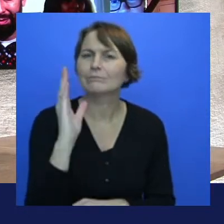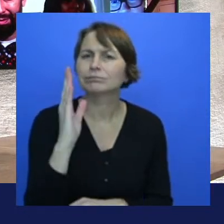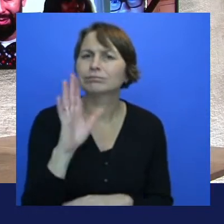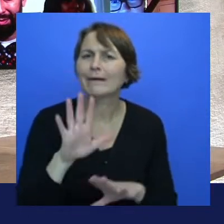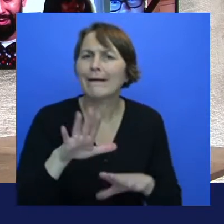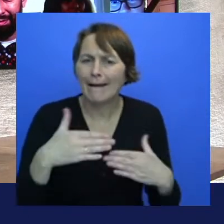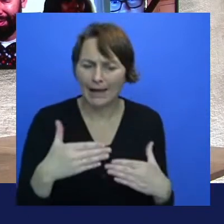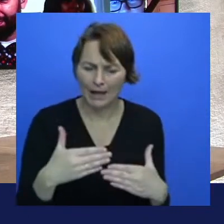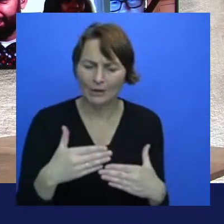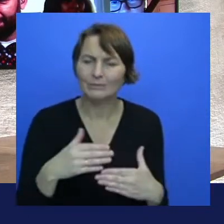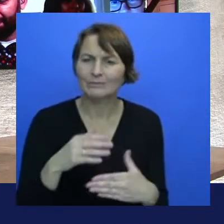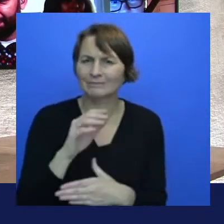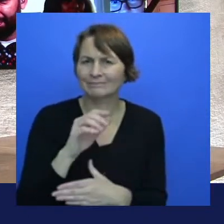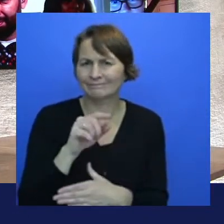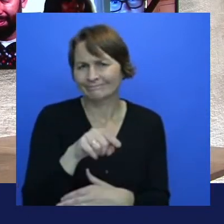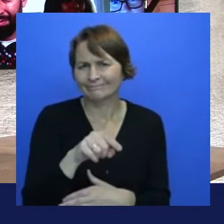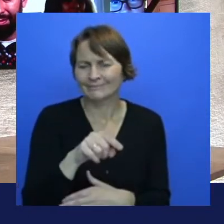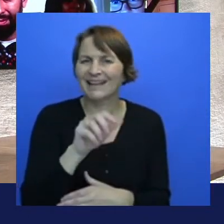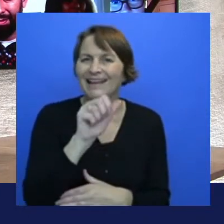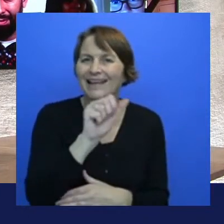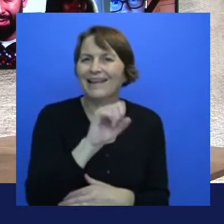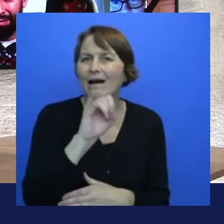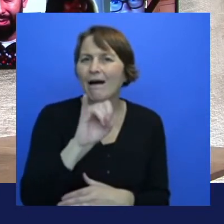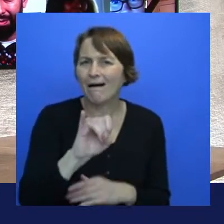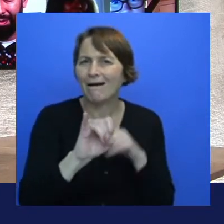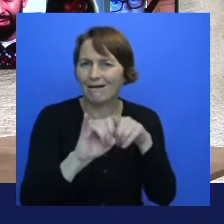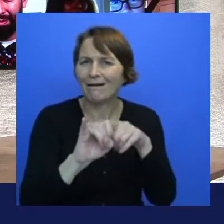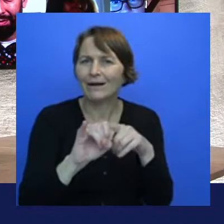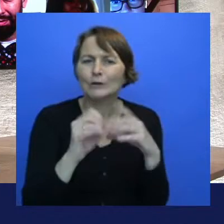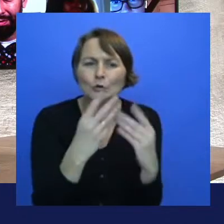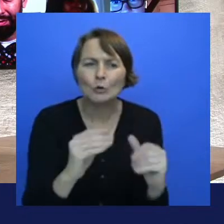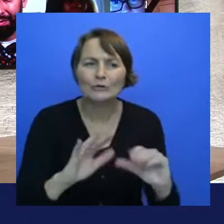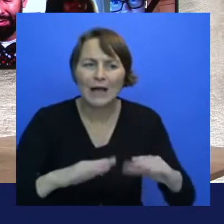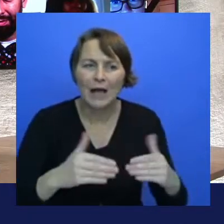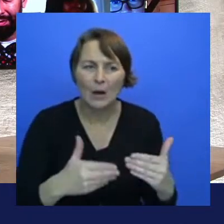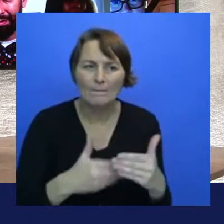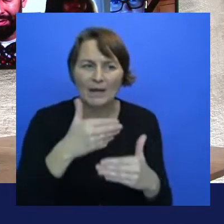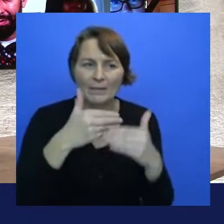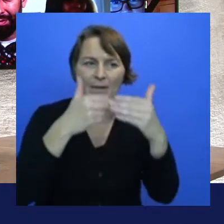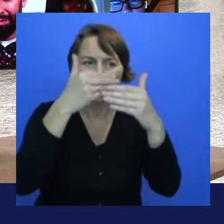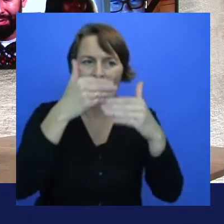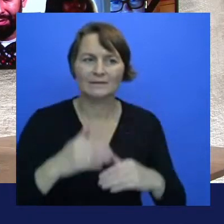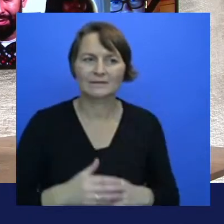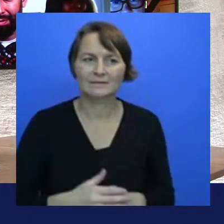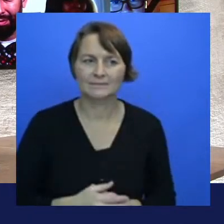AI solutions using custom computer vision. But first, I want to ask Veronica to,